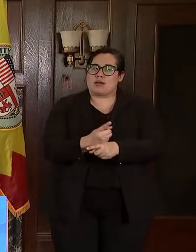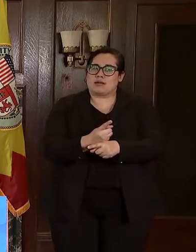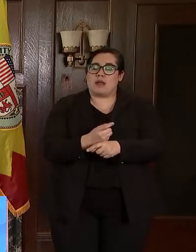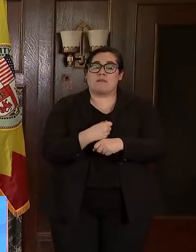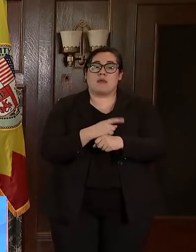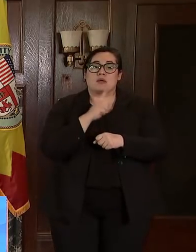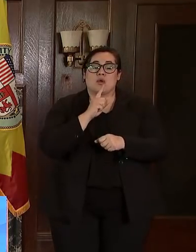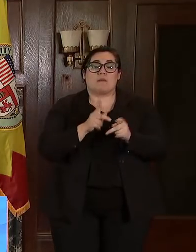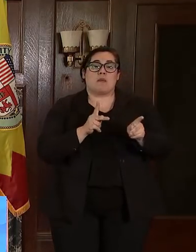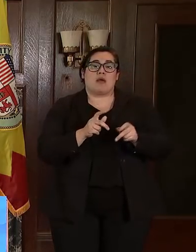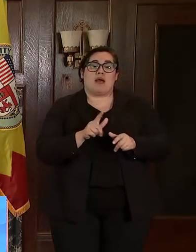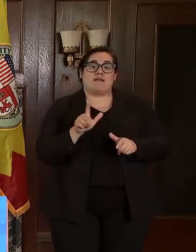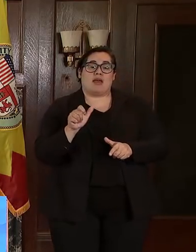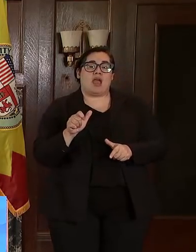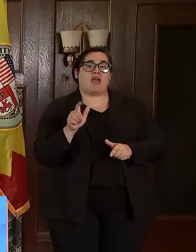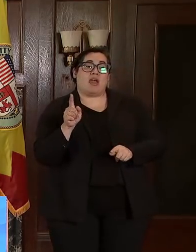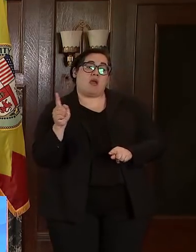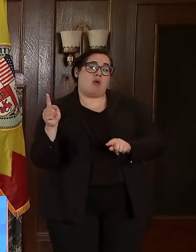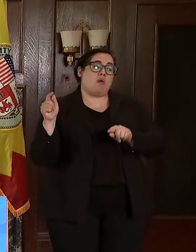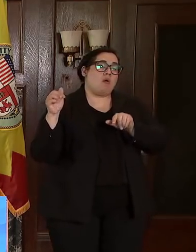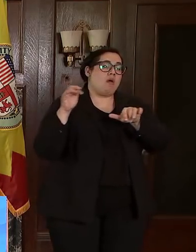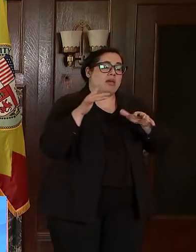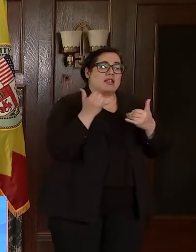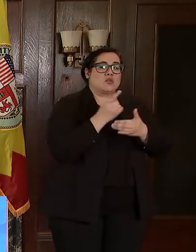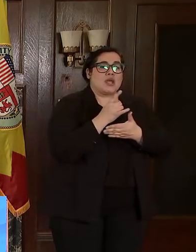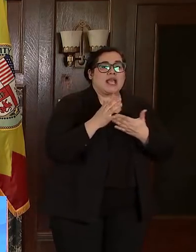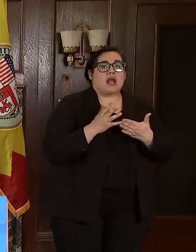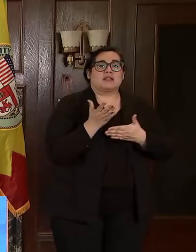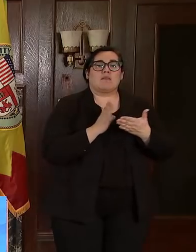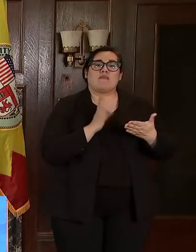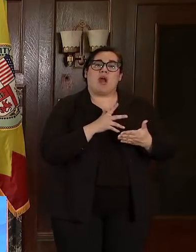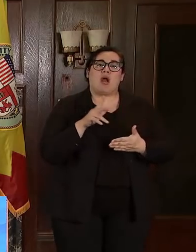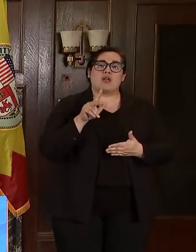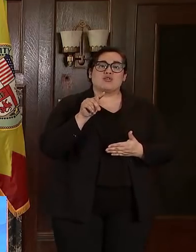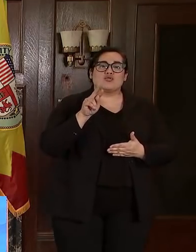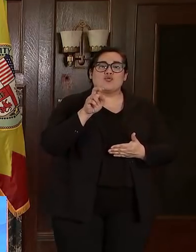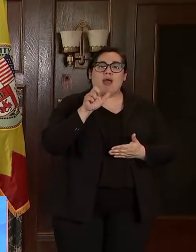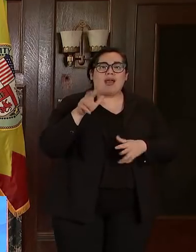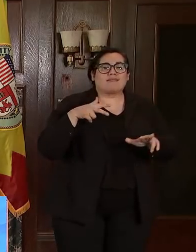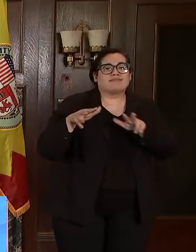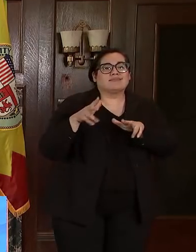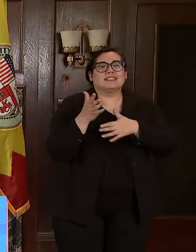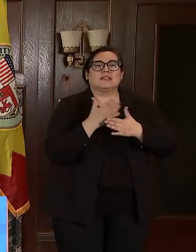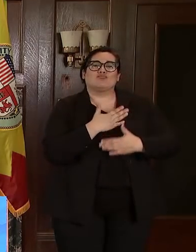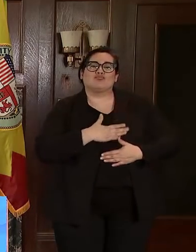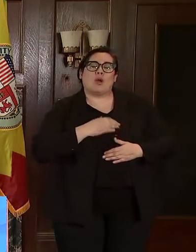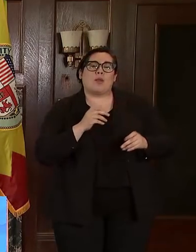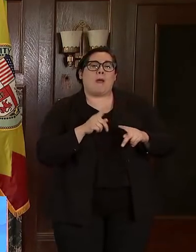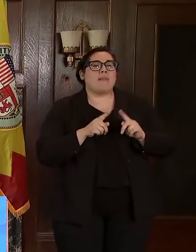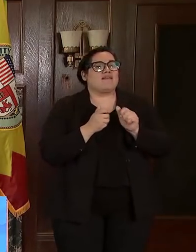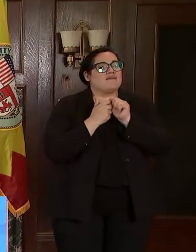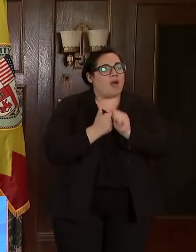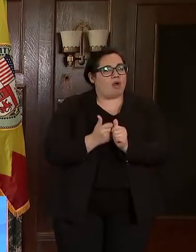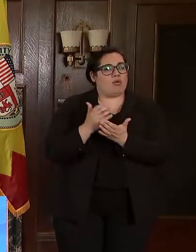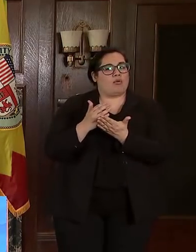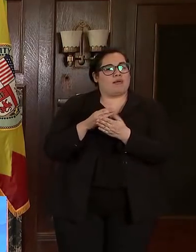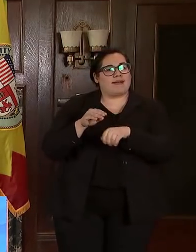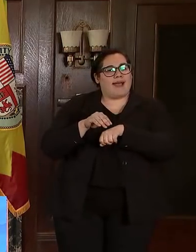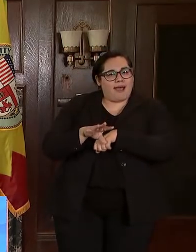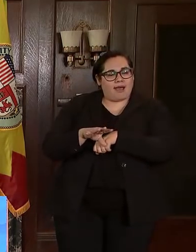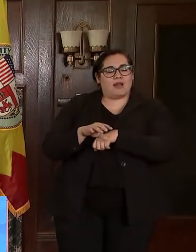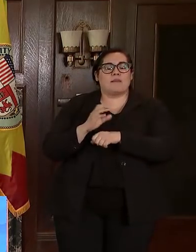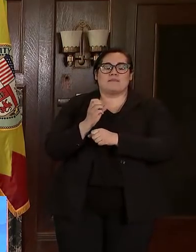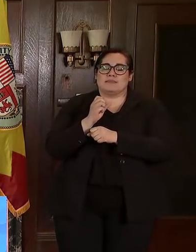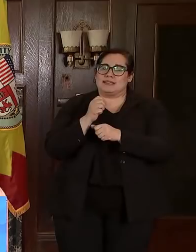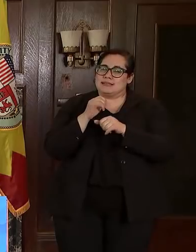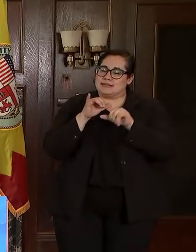to the people of LA who are going out there this weekend to some of our trails and some of our recreational opportunities, adhere to the guidance, be safe, and